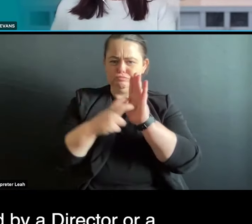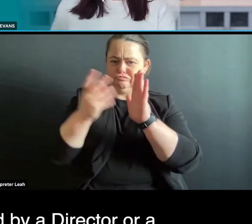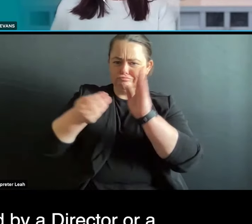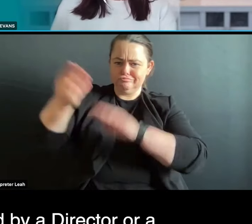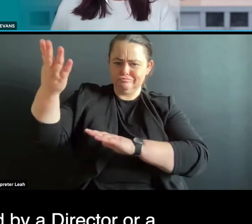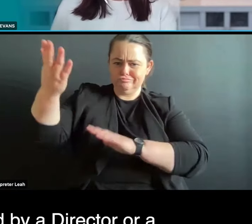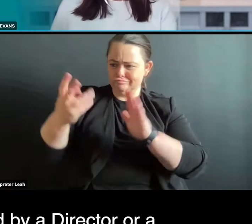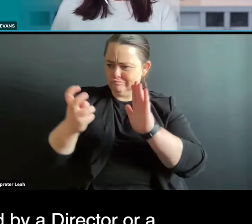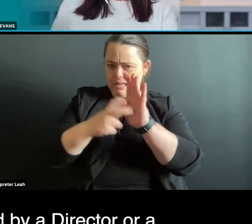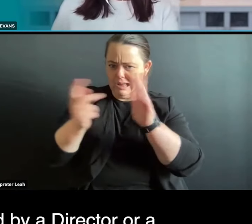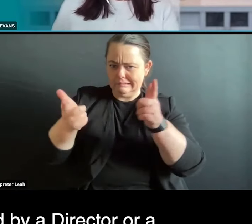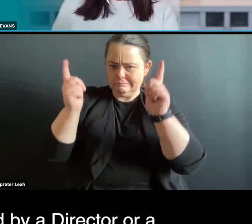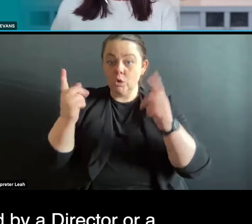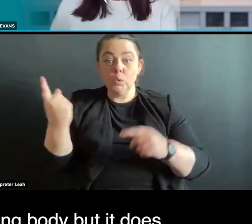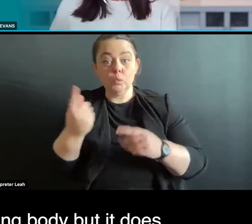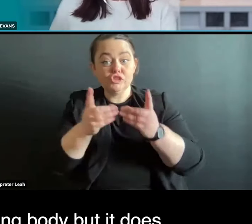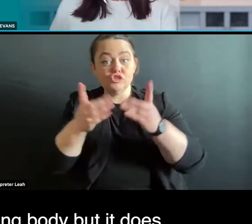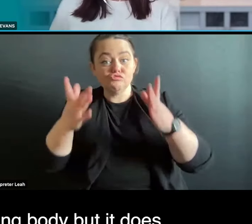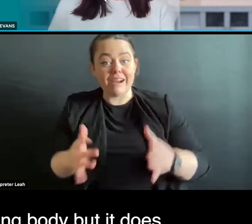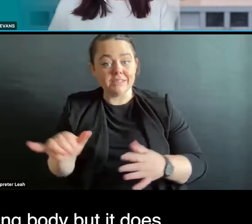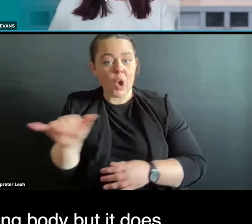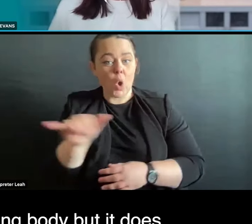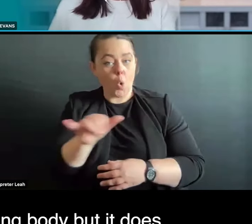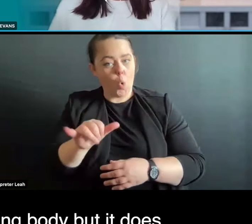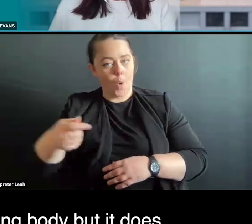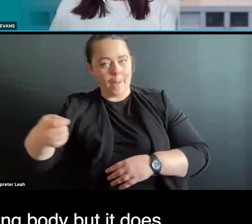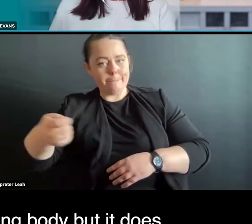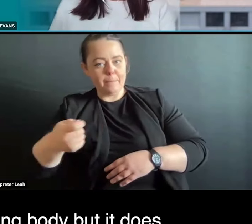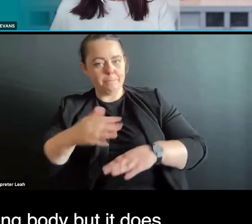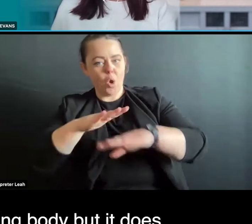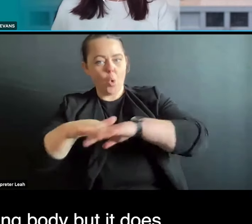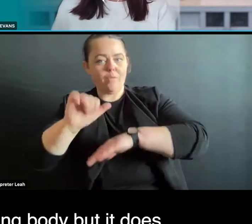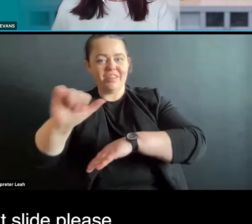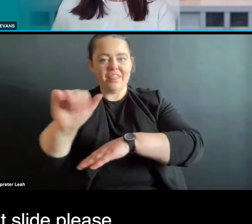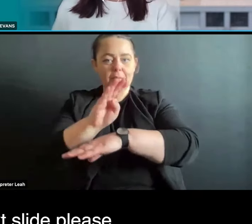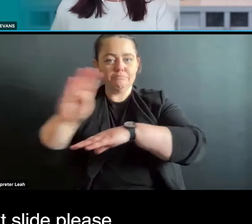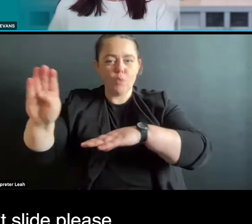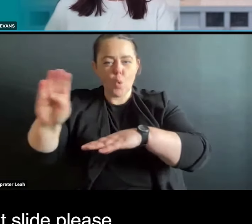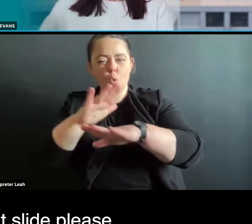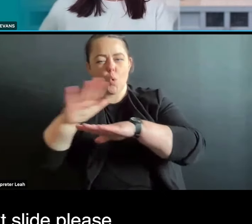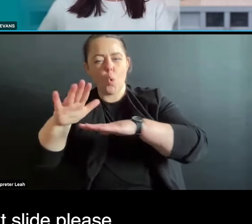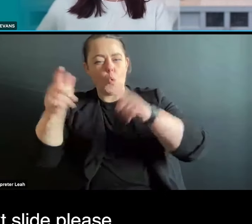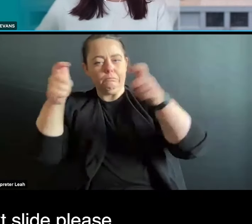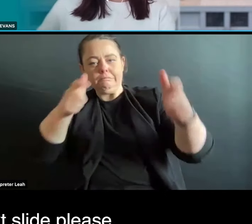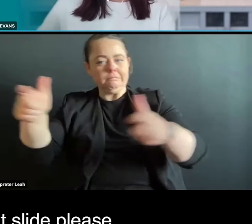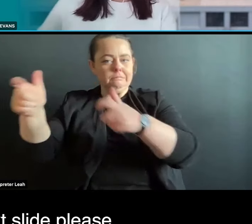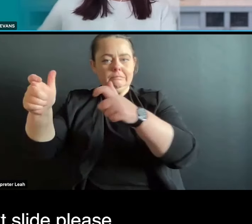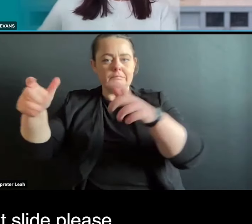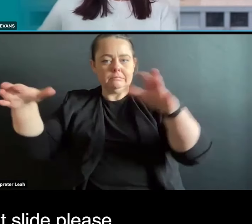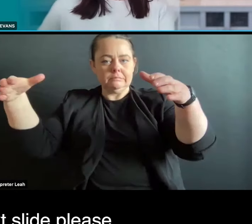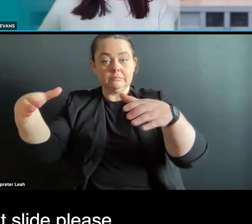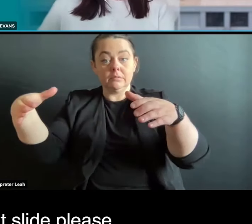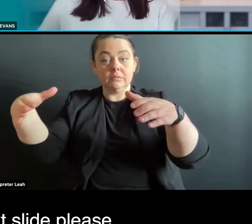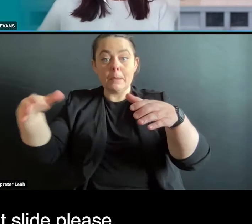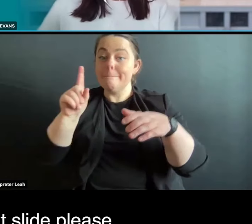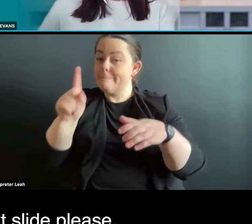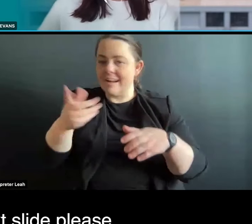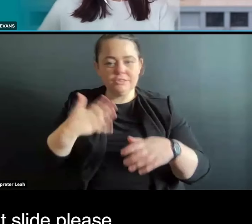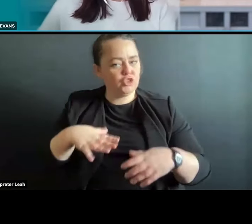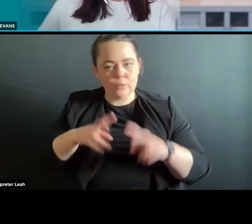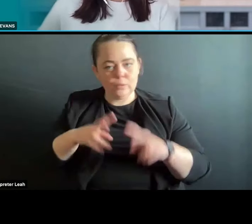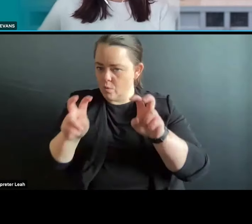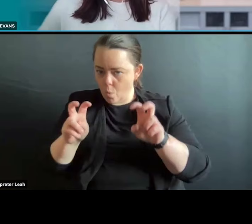needs to be signed by a director or a member of the provider's governing body, but it does not need to be audited. Next